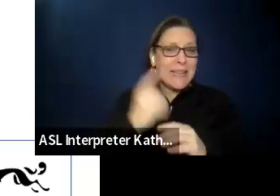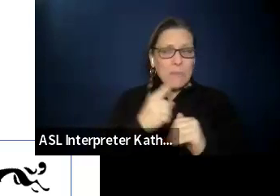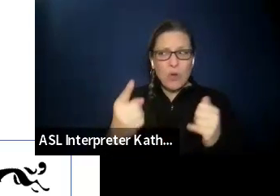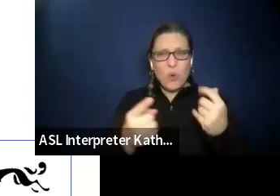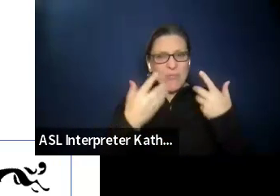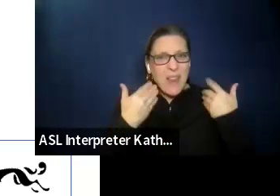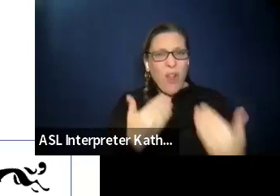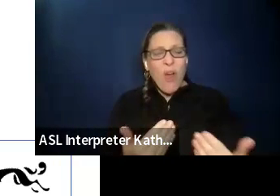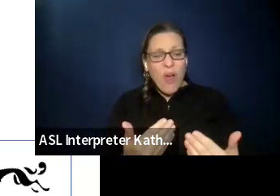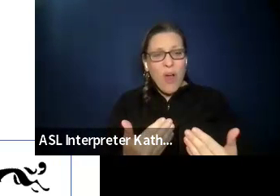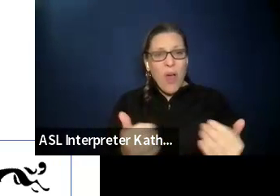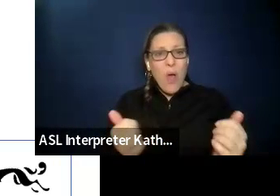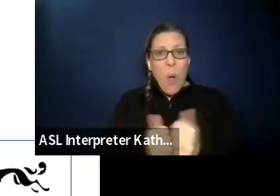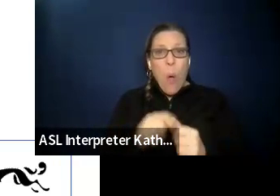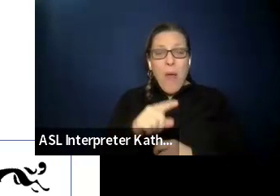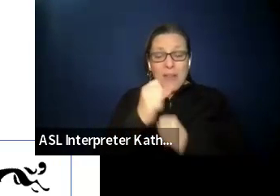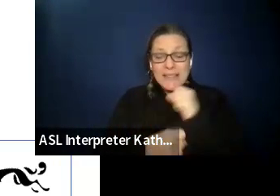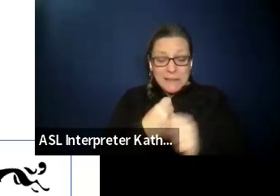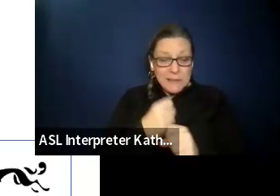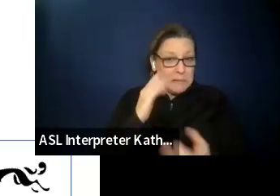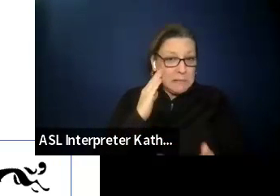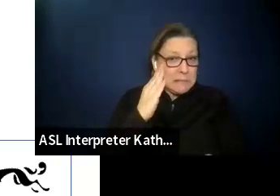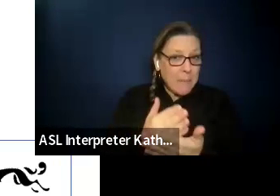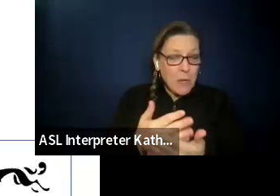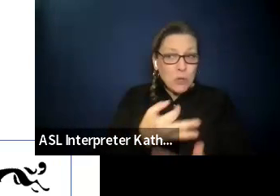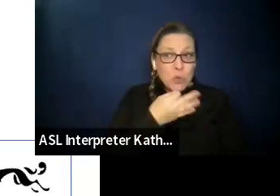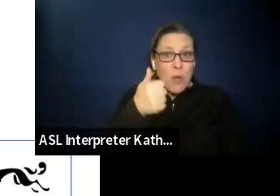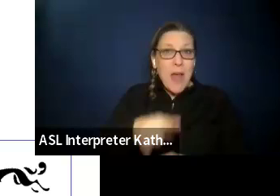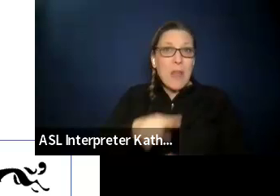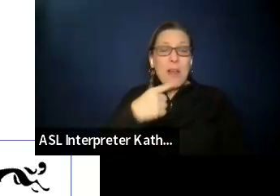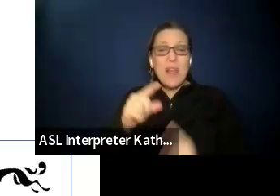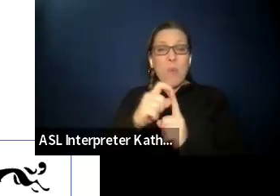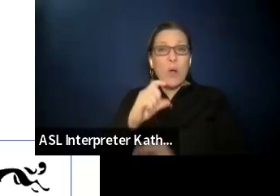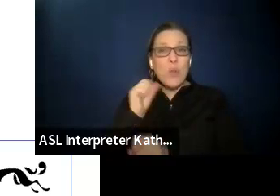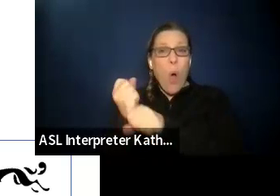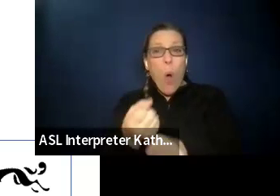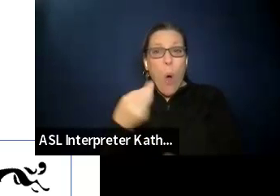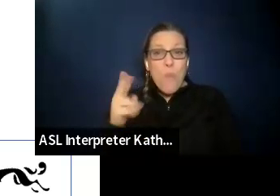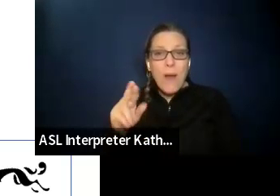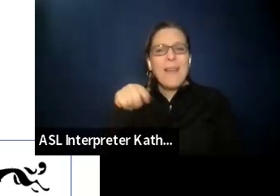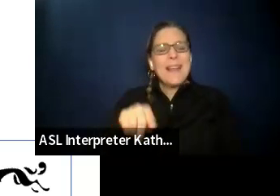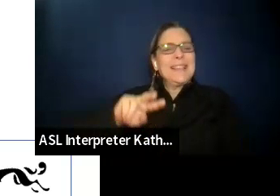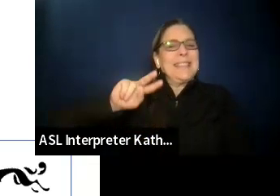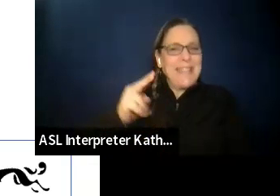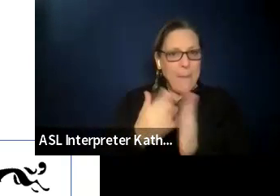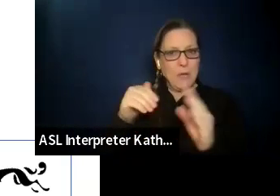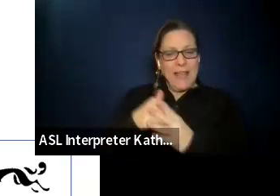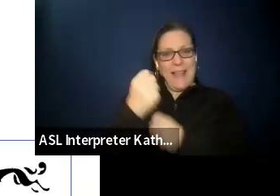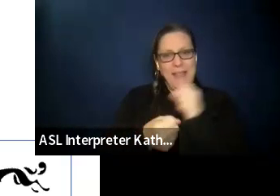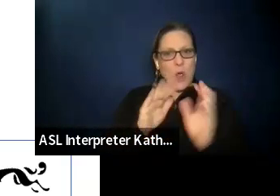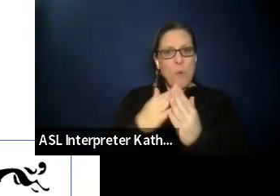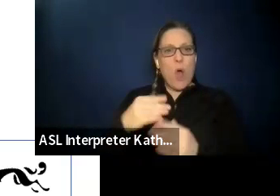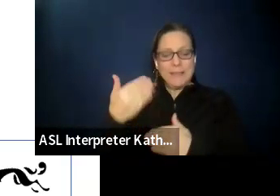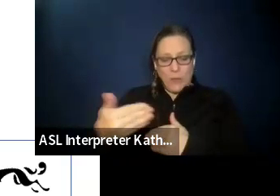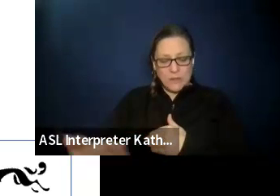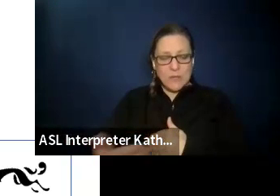along, will their season come to a halt faster than Al can say home run? This is the second book in the Brinkley Yearbook series,